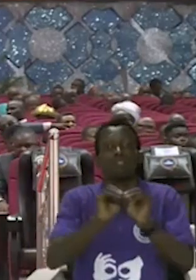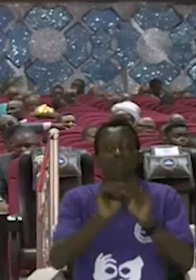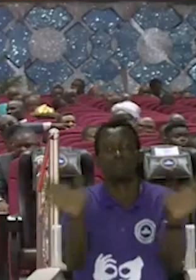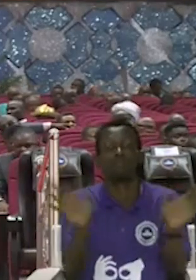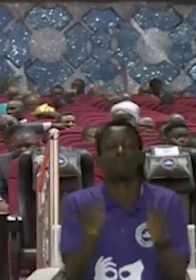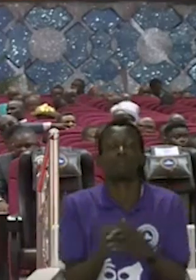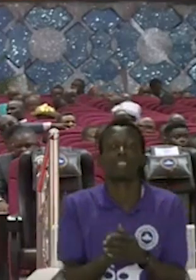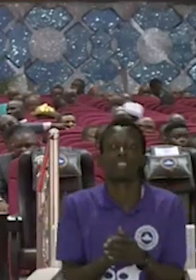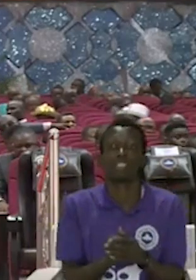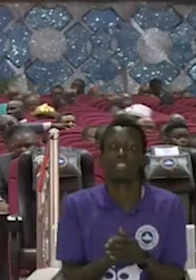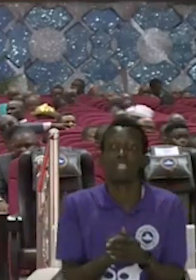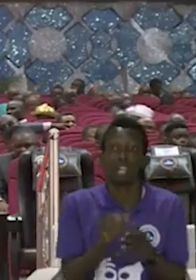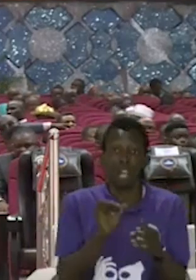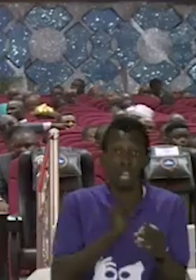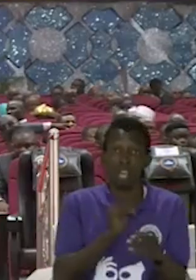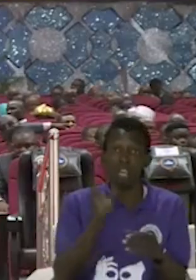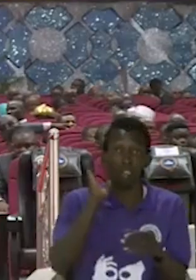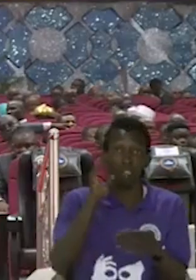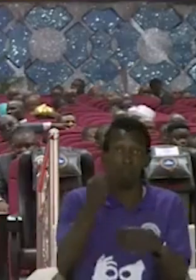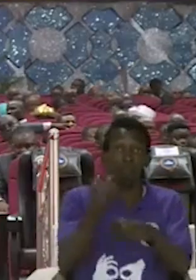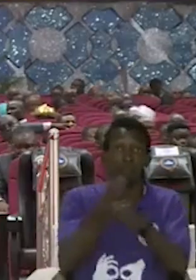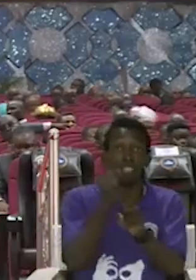I'm making that appeal.